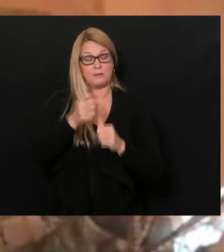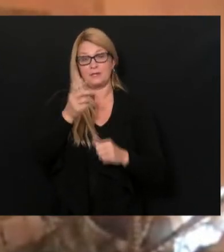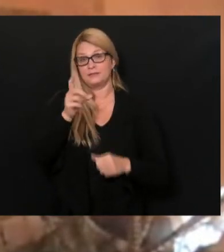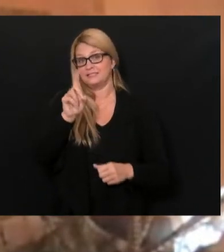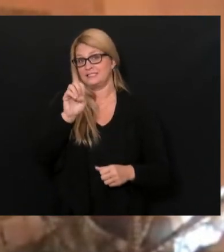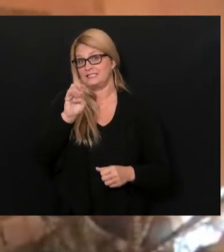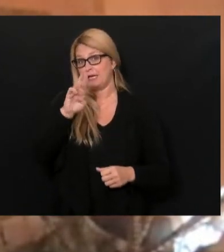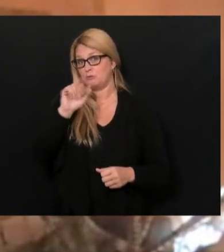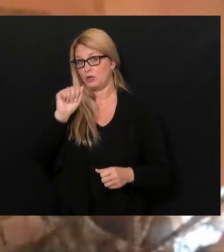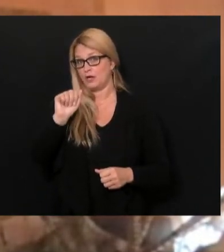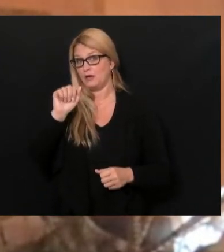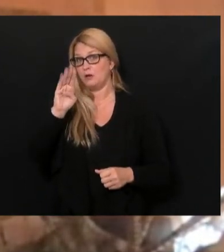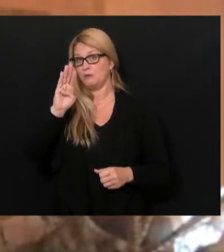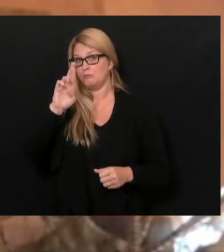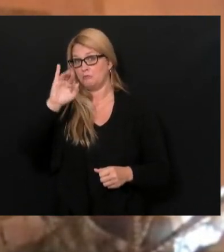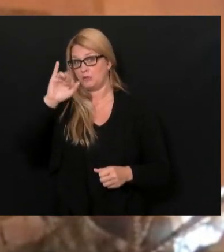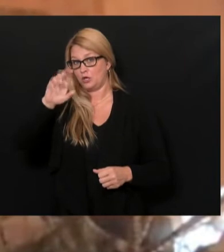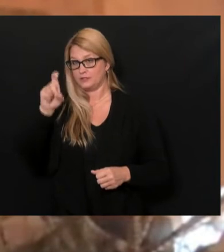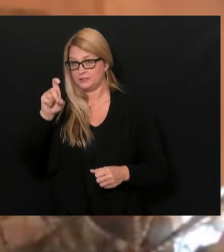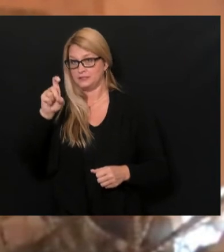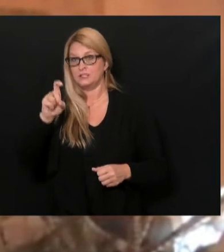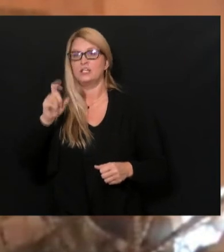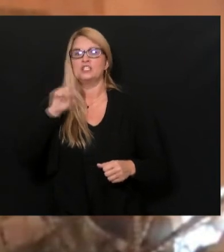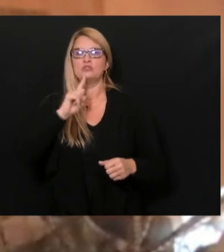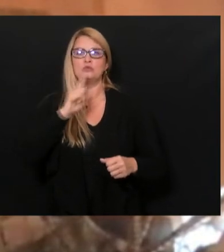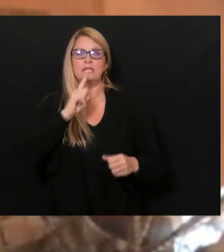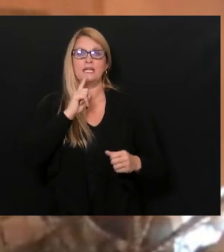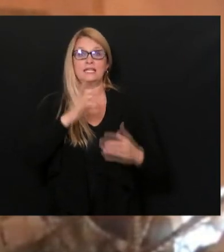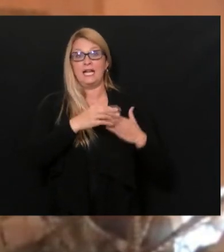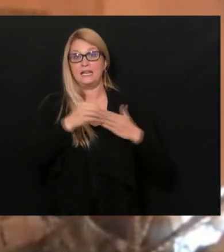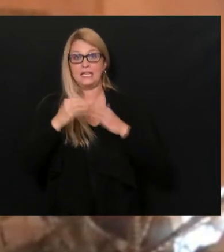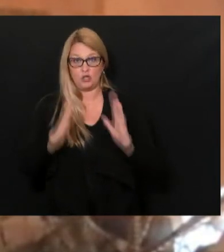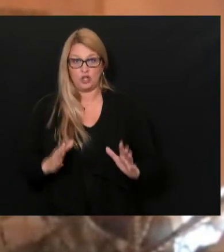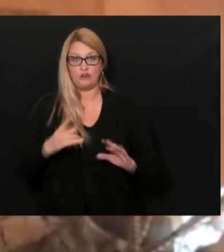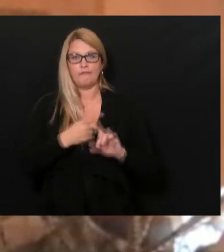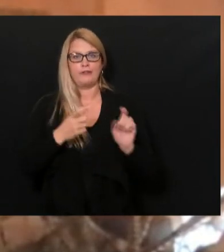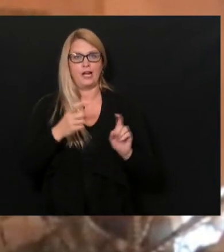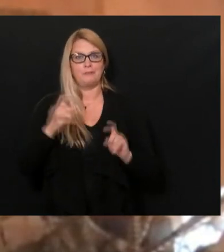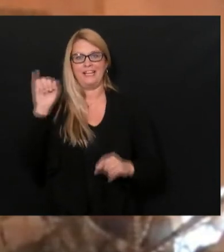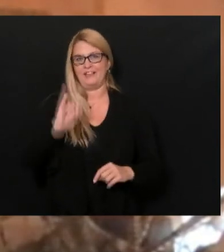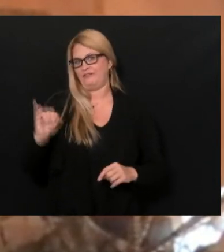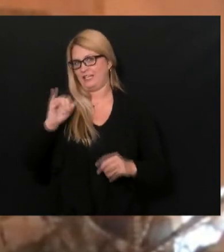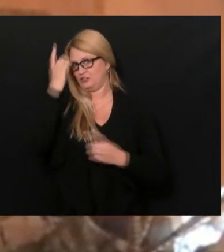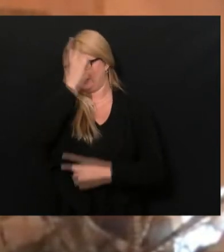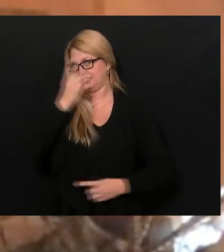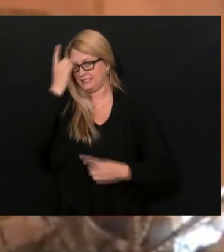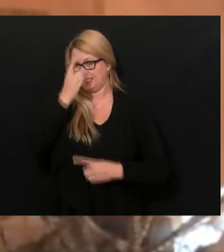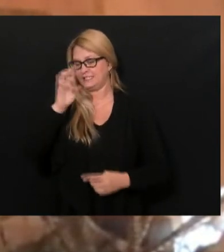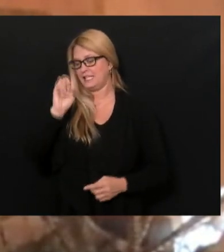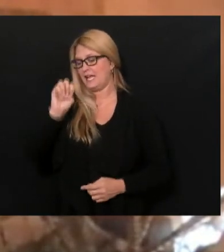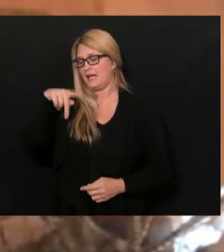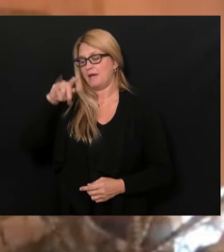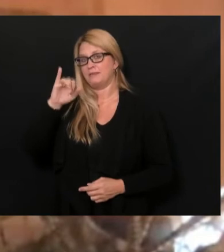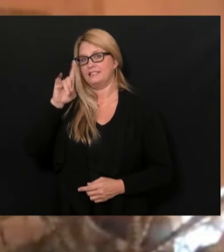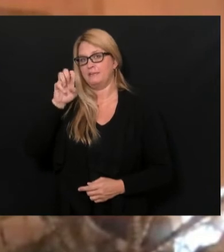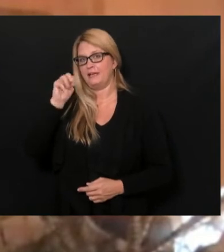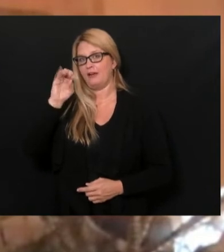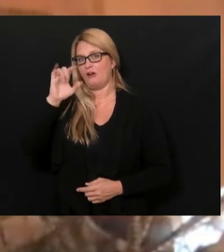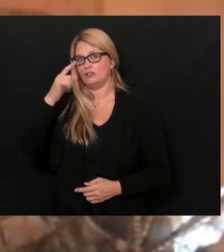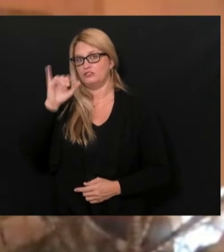Birx, who has been a leader from an infectious disease and epidemiology perspective for the entire